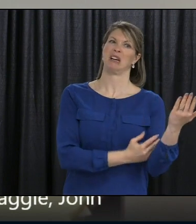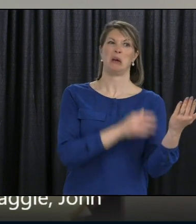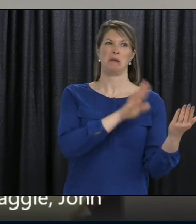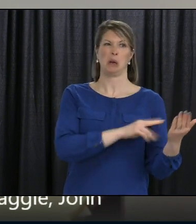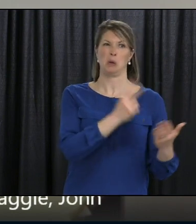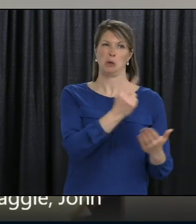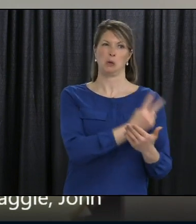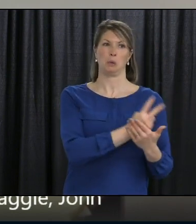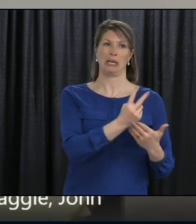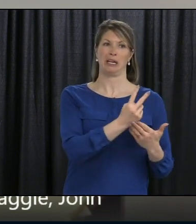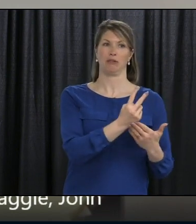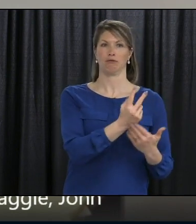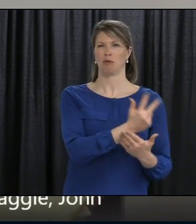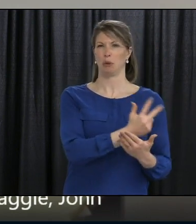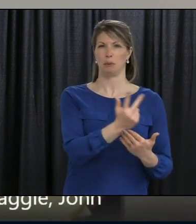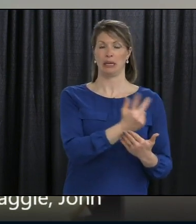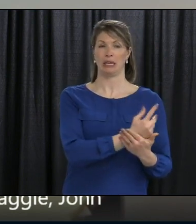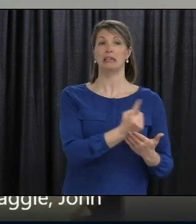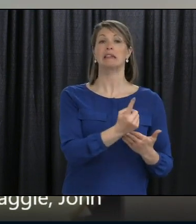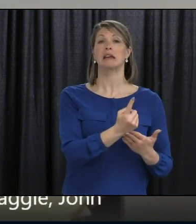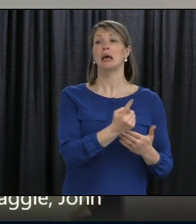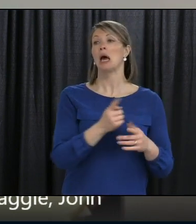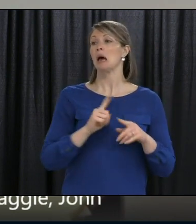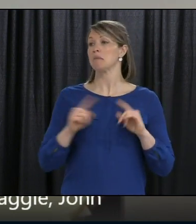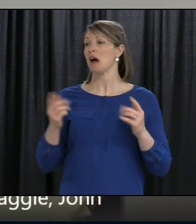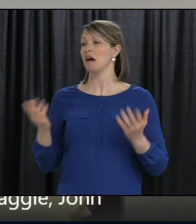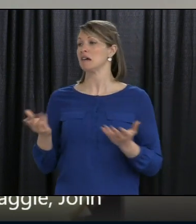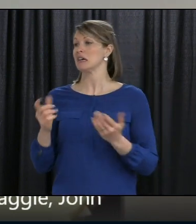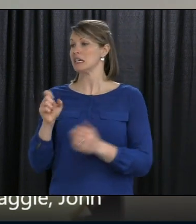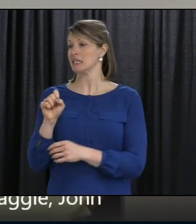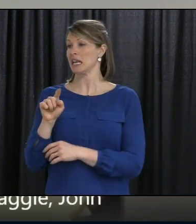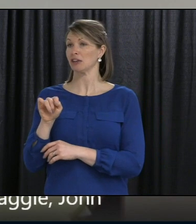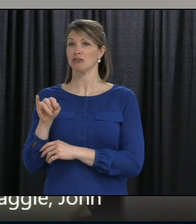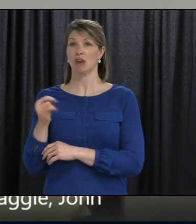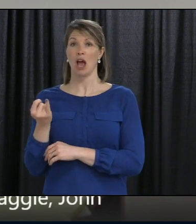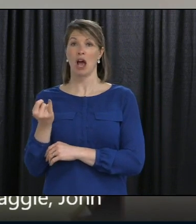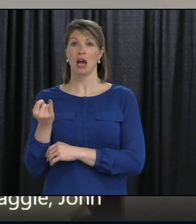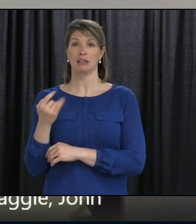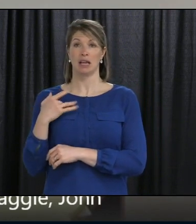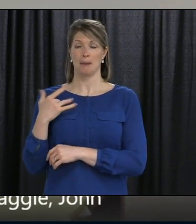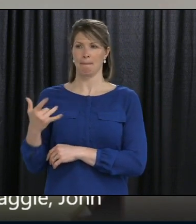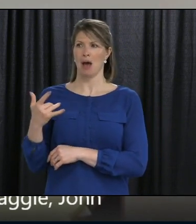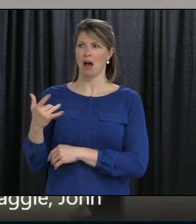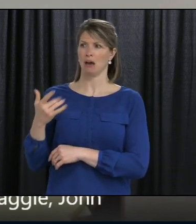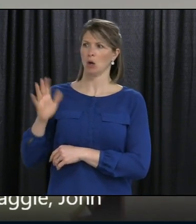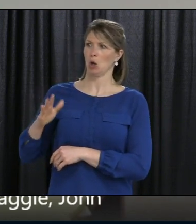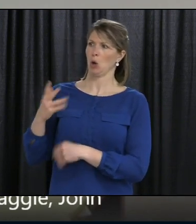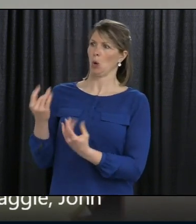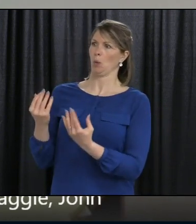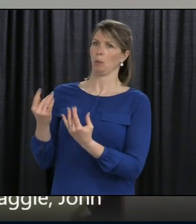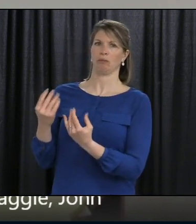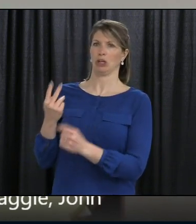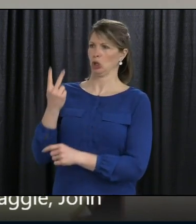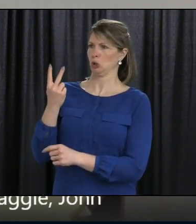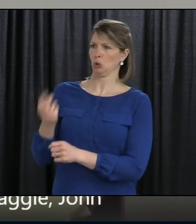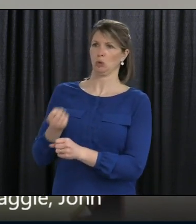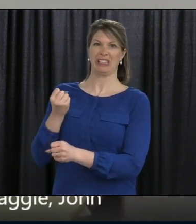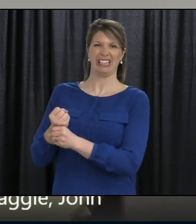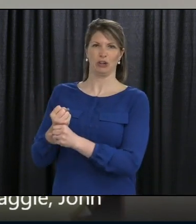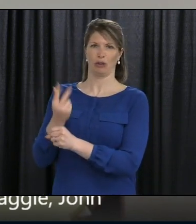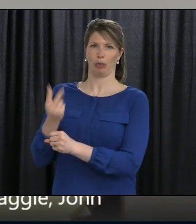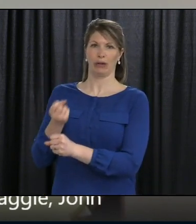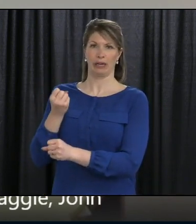weeks, where people in St. John's were being quoted 2 to 3 years. So I think this is a huge opportunity